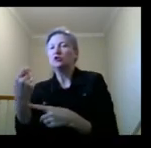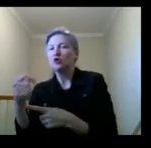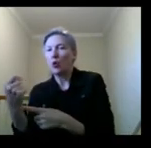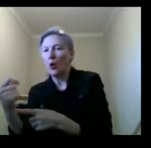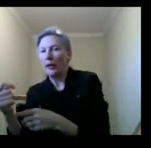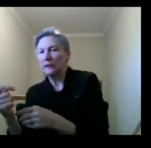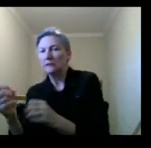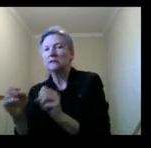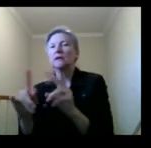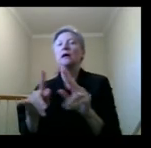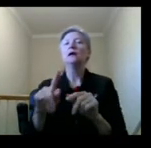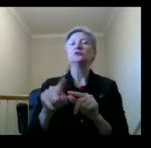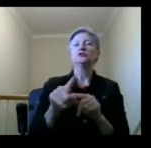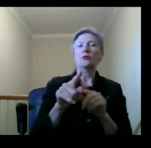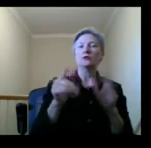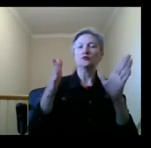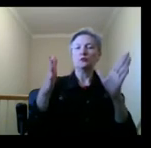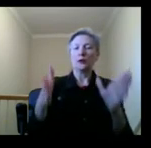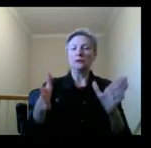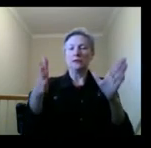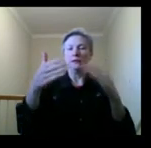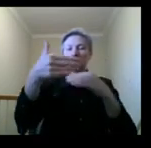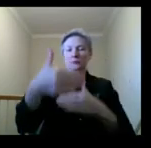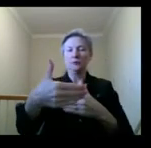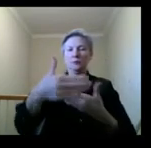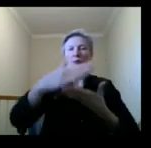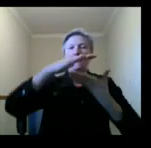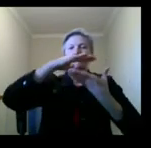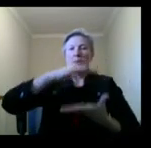so there's rectangles all around here.